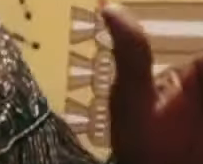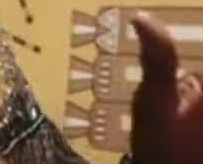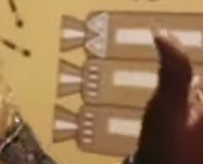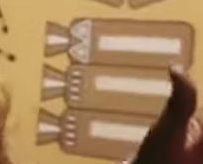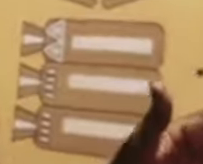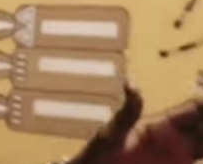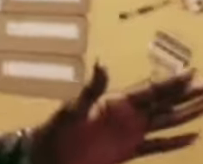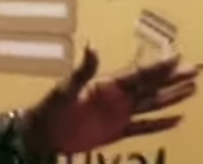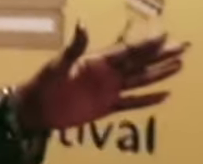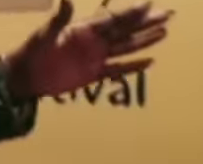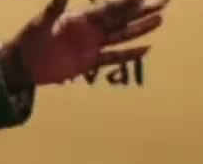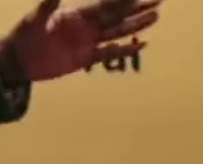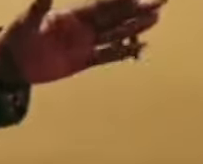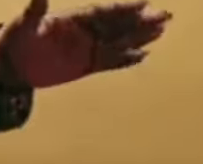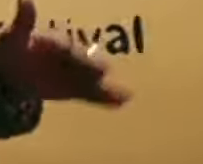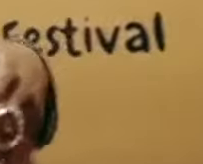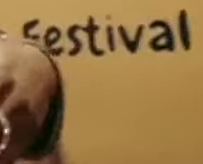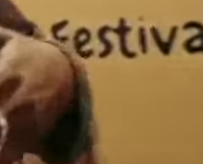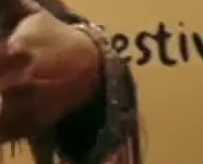Mombasa,